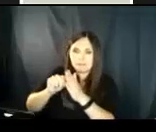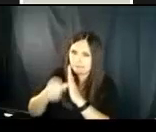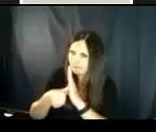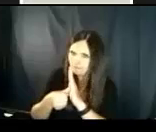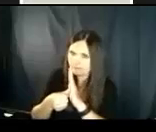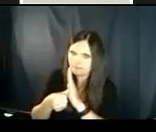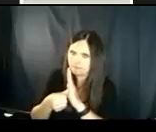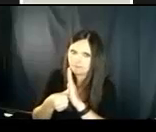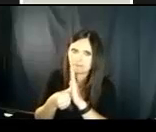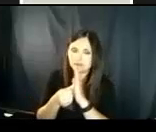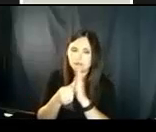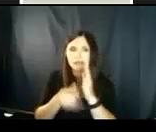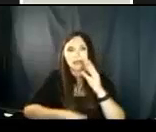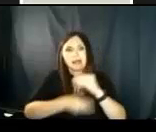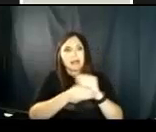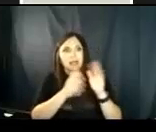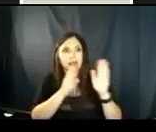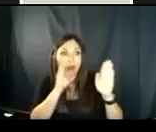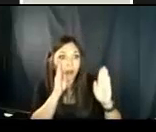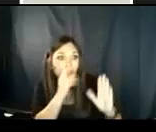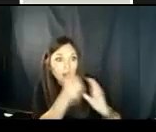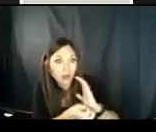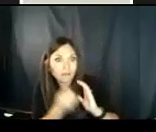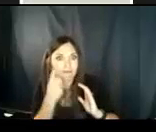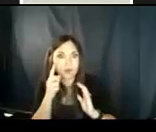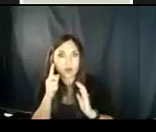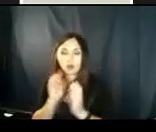to add engagement for our learners.